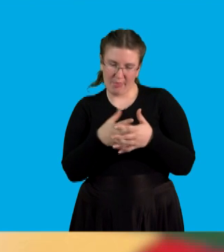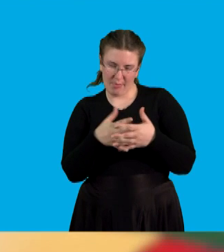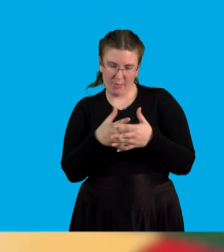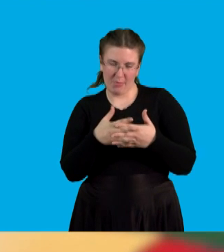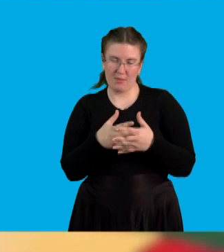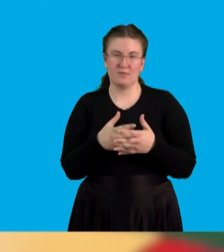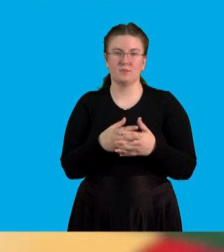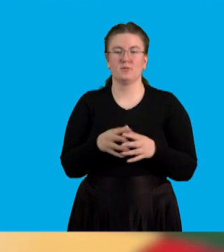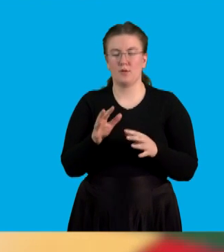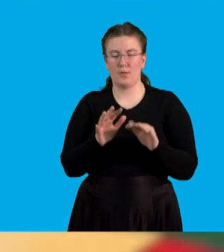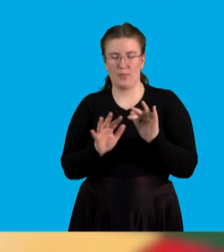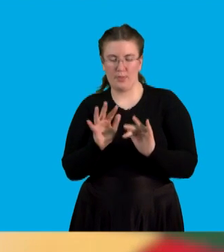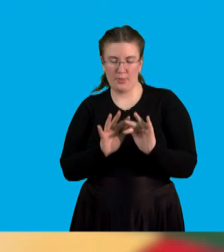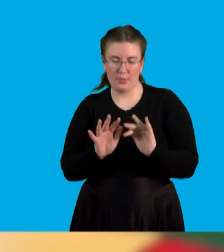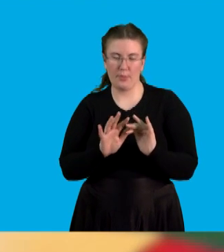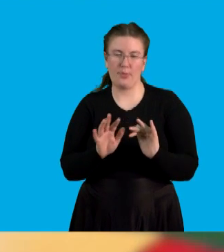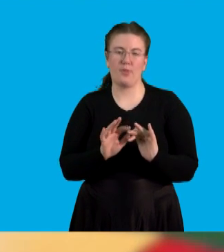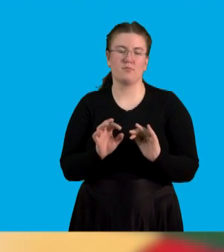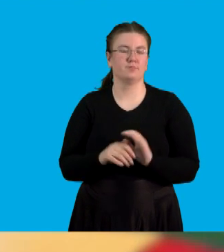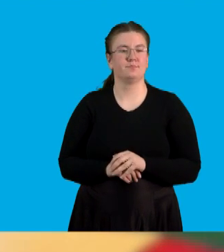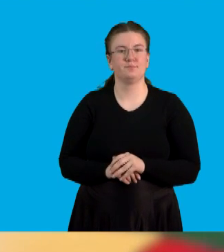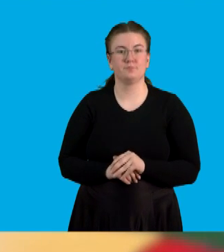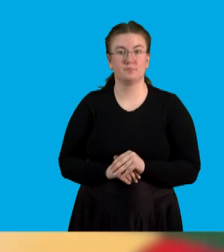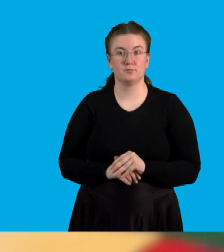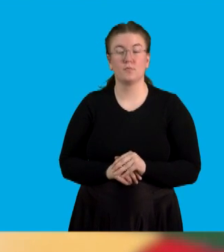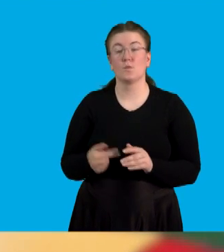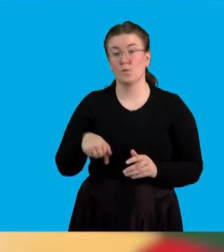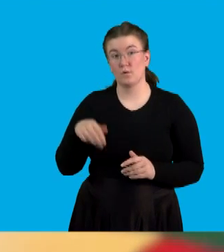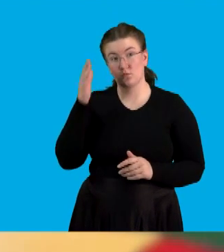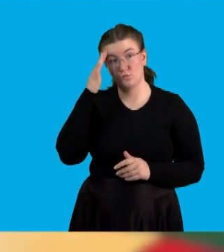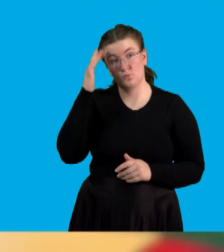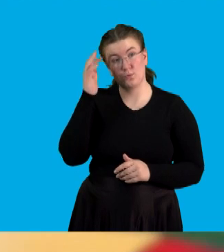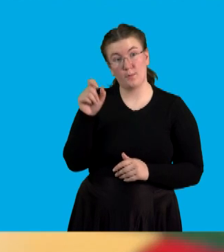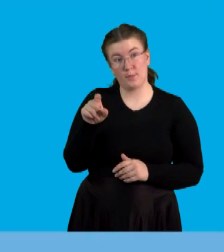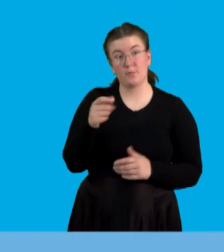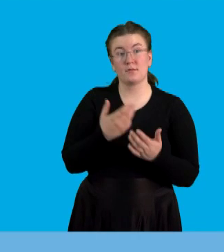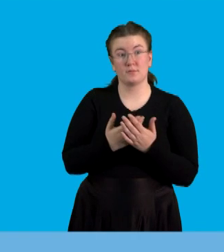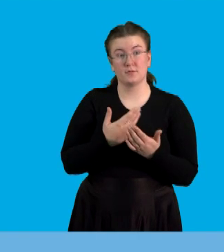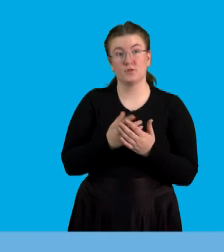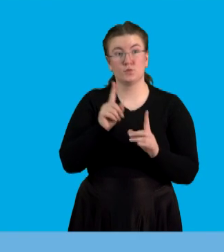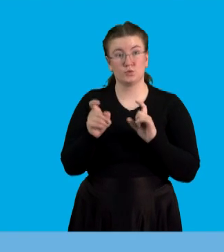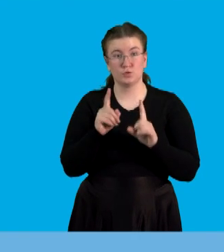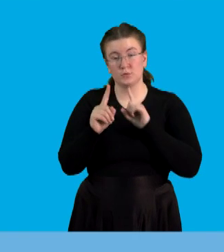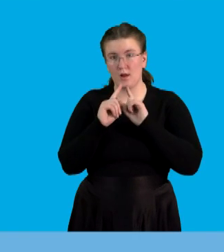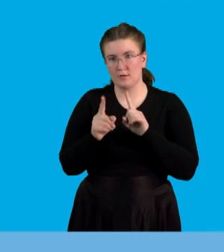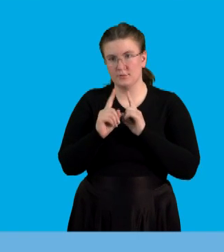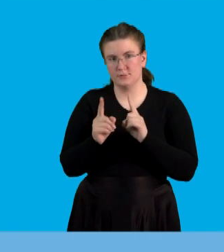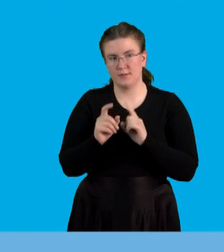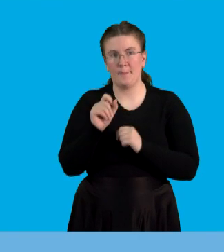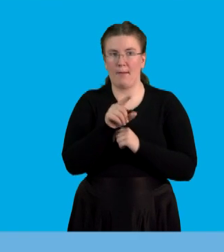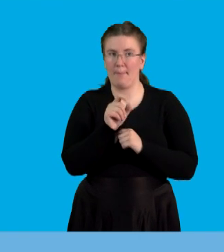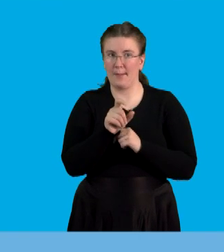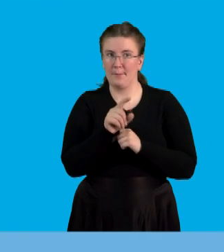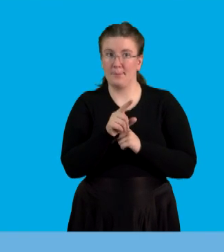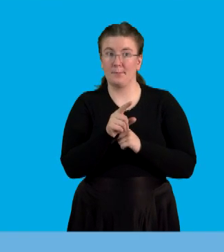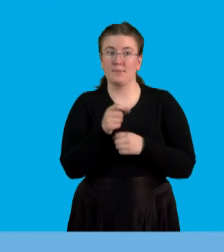diffused image. That's why it is rather blurred. So, with what we know, can we then be able to answer the questions that